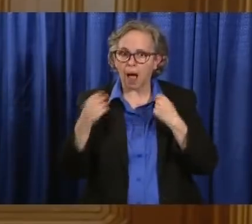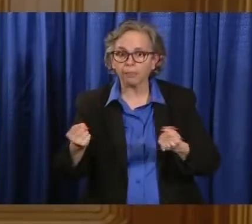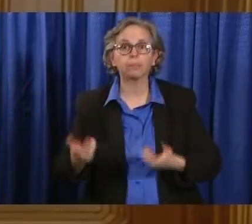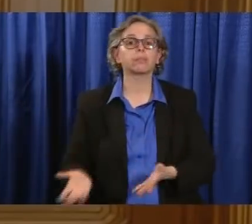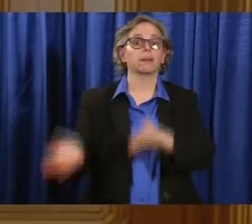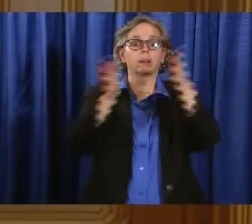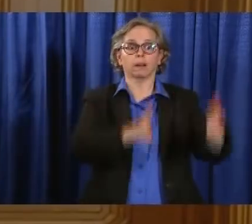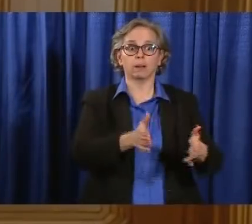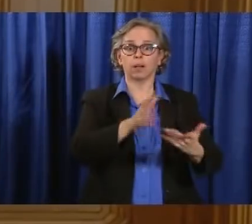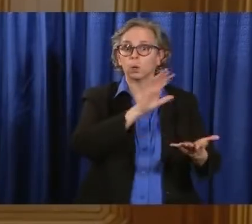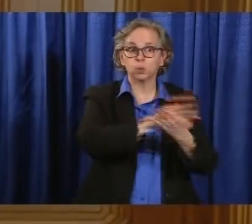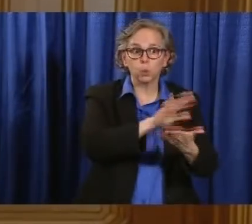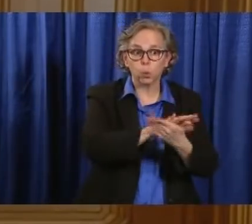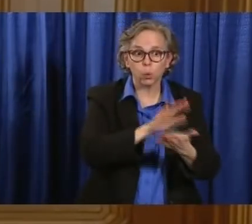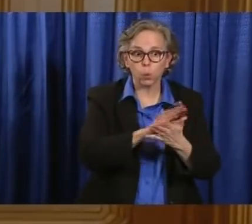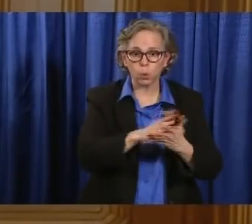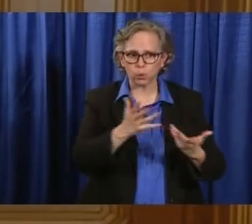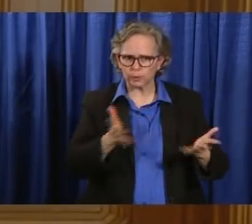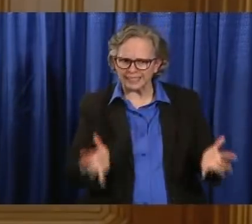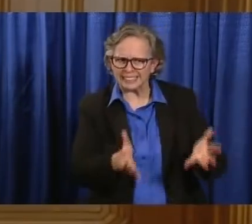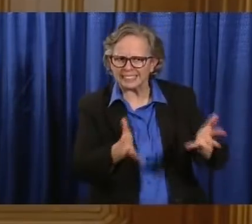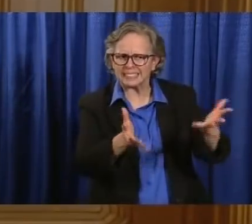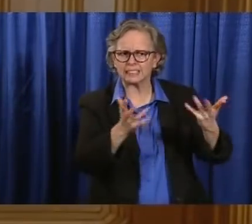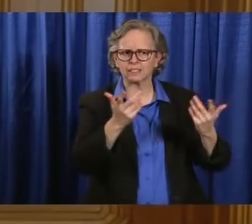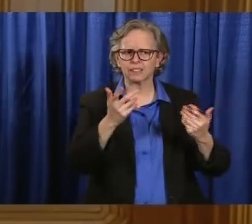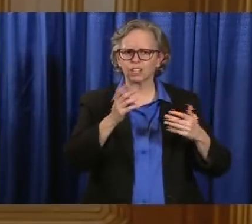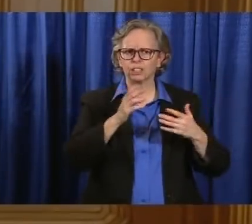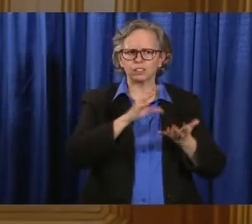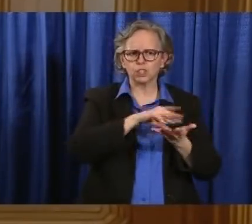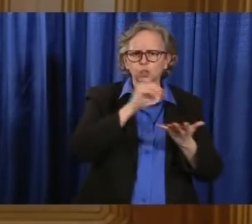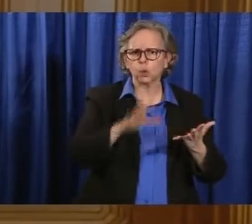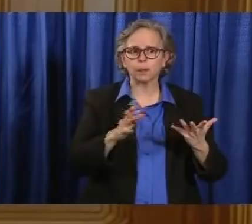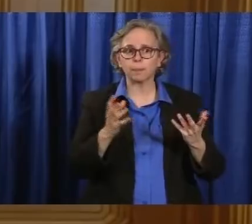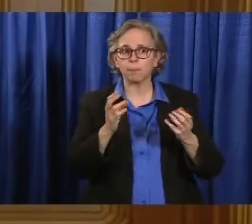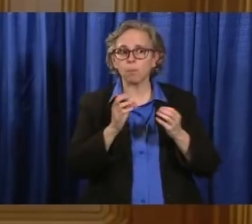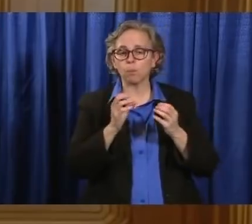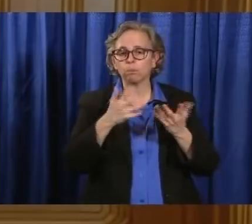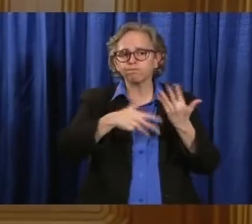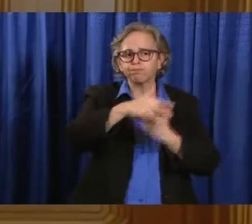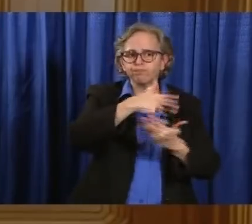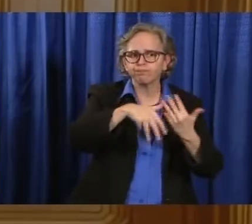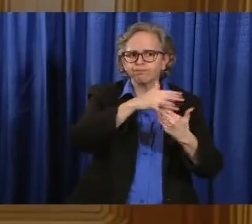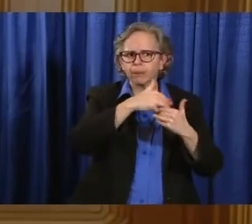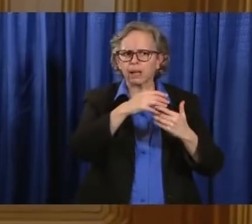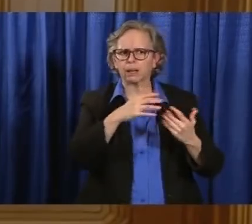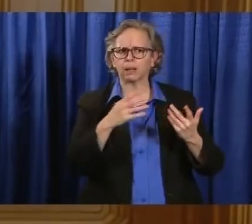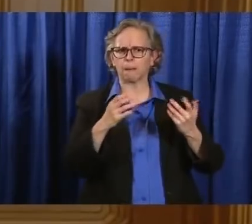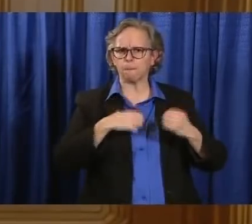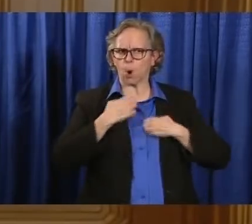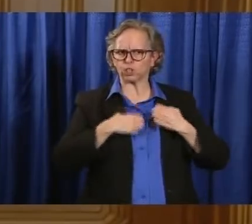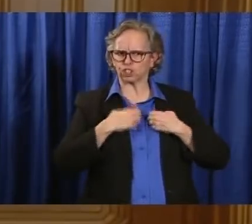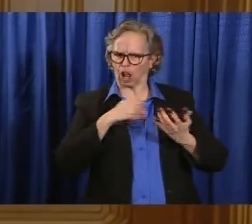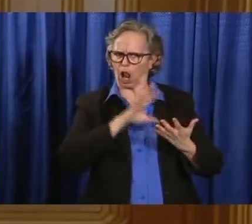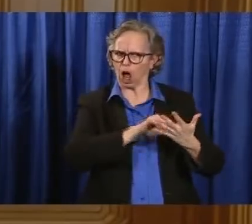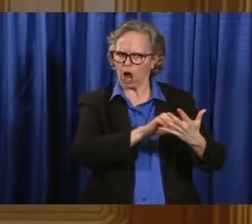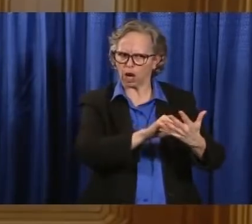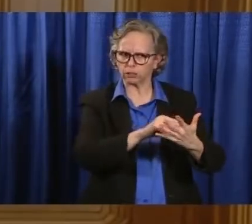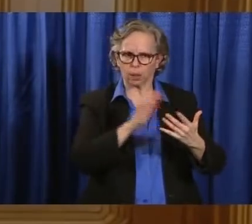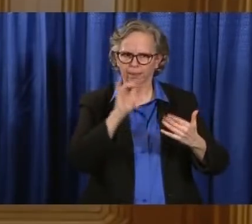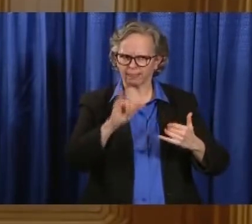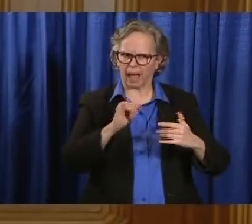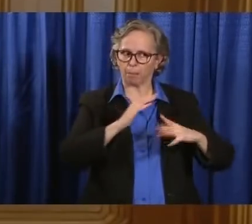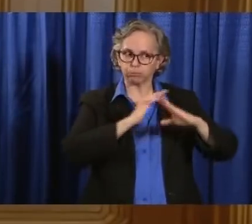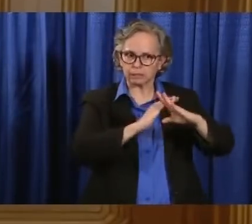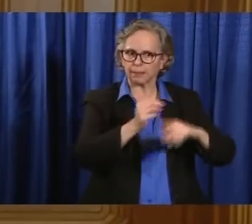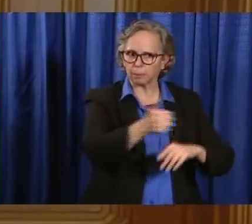to more social emotional learning so they are better armed to protect themselves from addiction in the future, that's